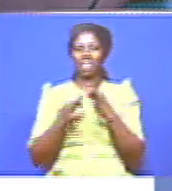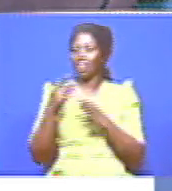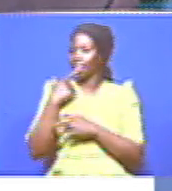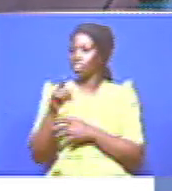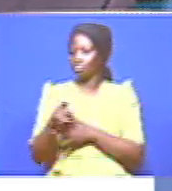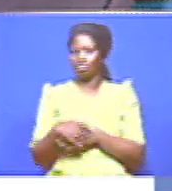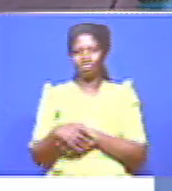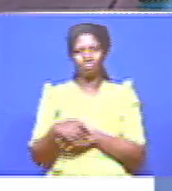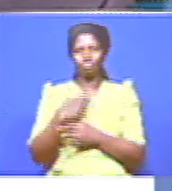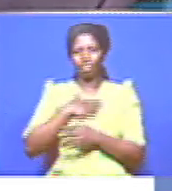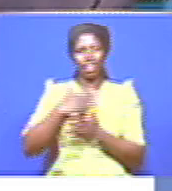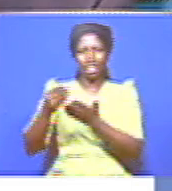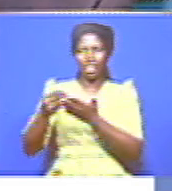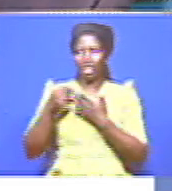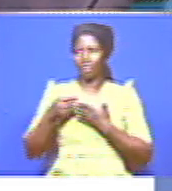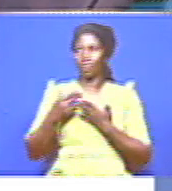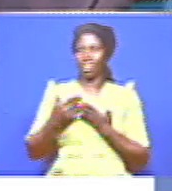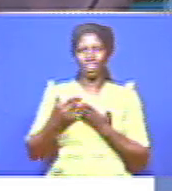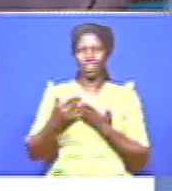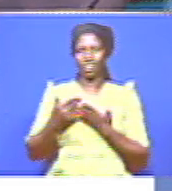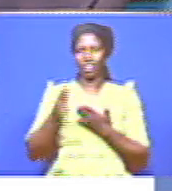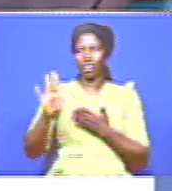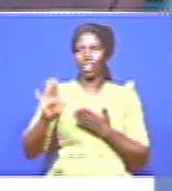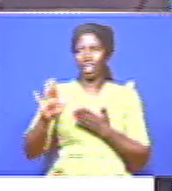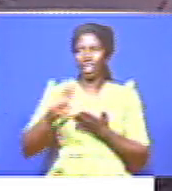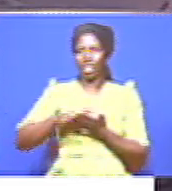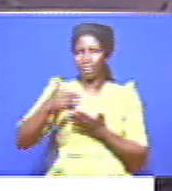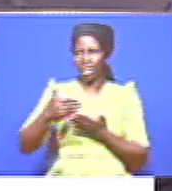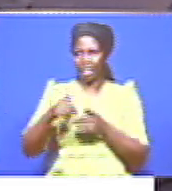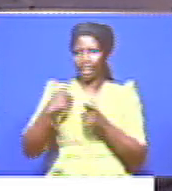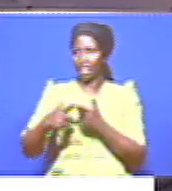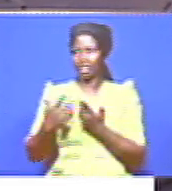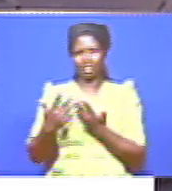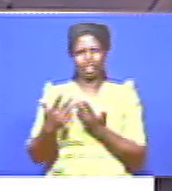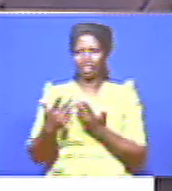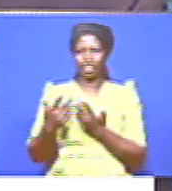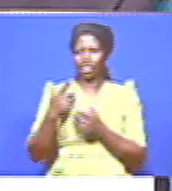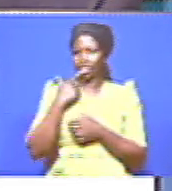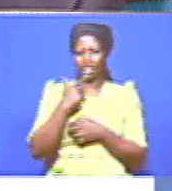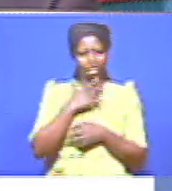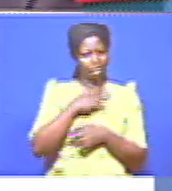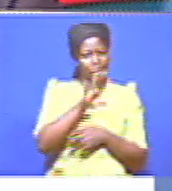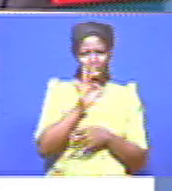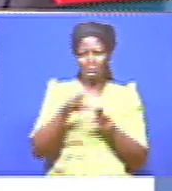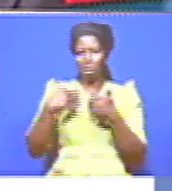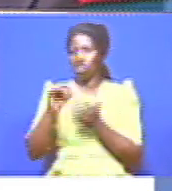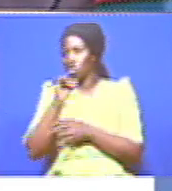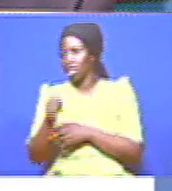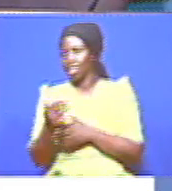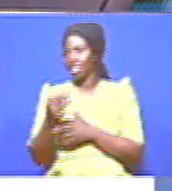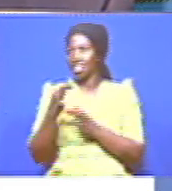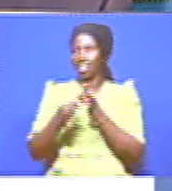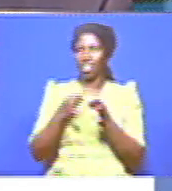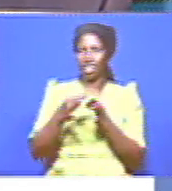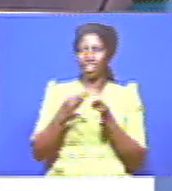And you say, please take or no take. Mm-hmm. And if I pick it and say, what have I done? I've only played your rubber. Right. That right. is the beginning. And I think those